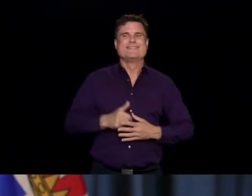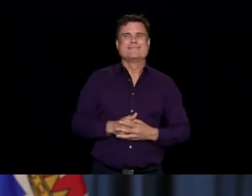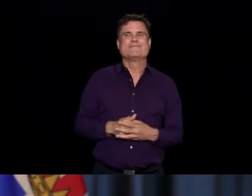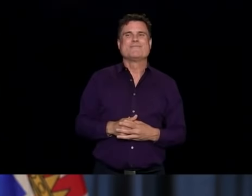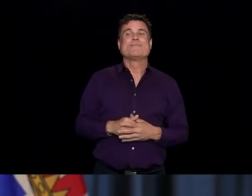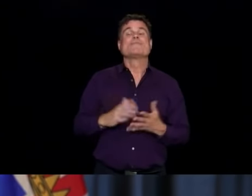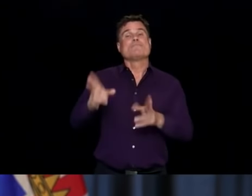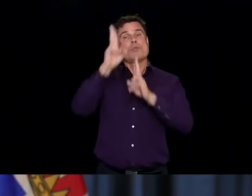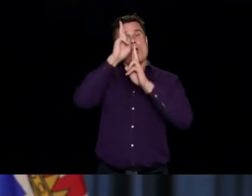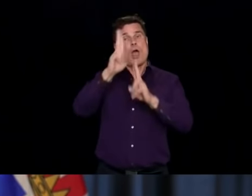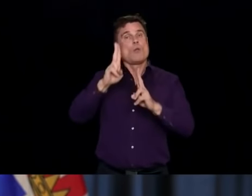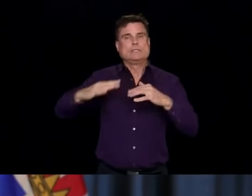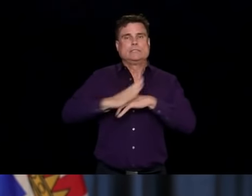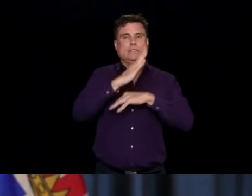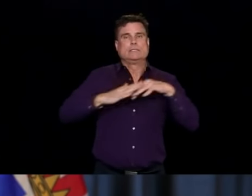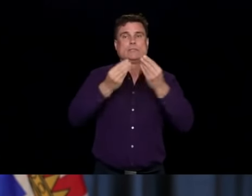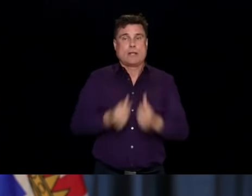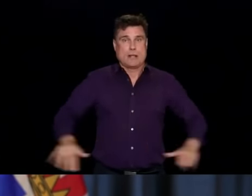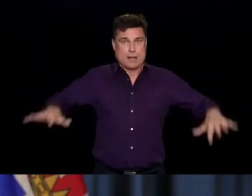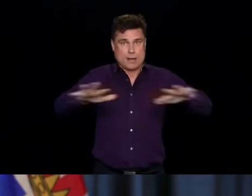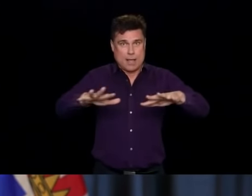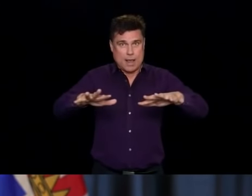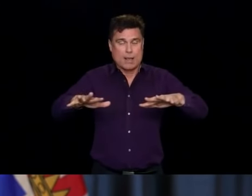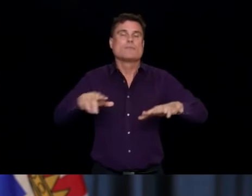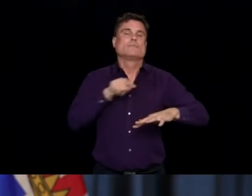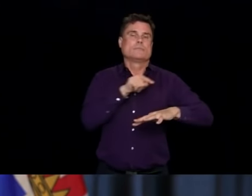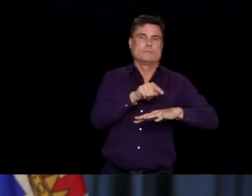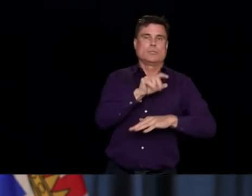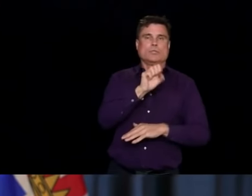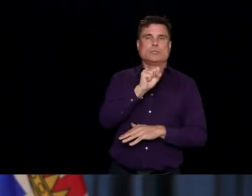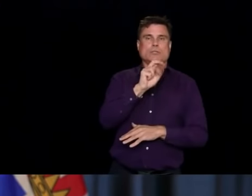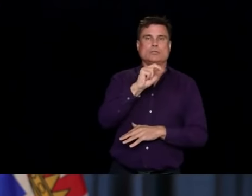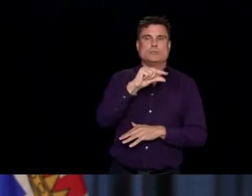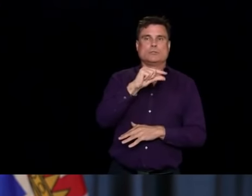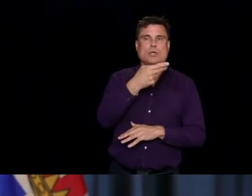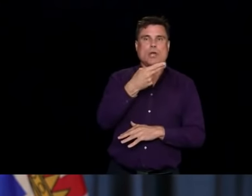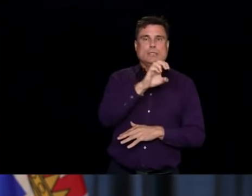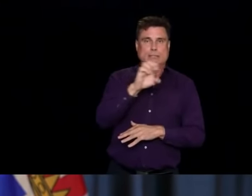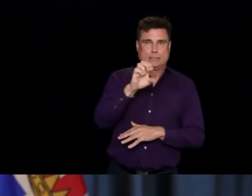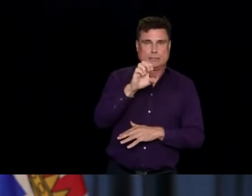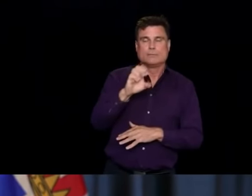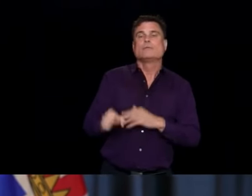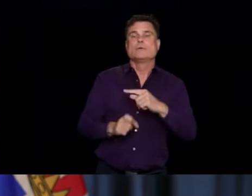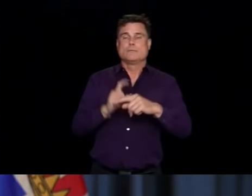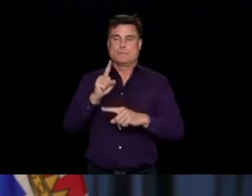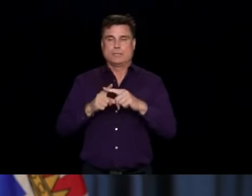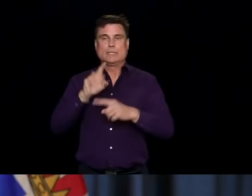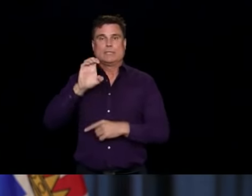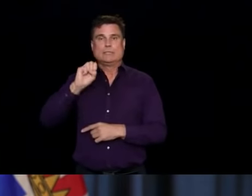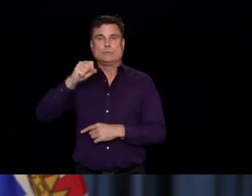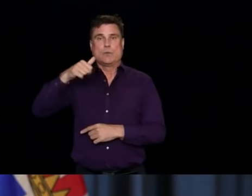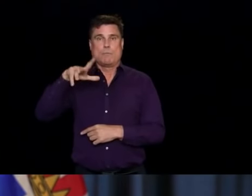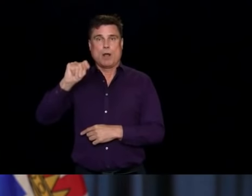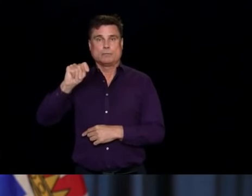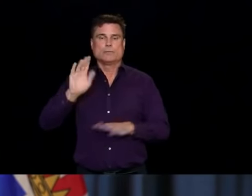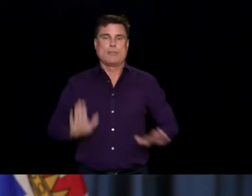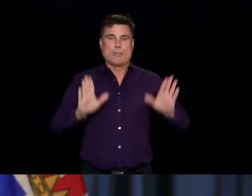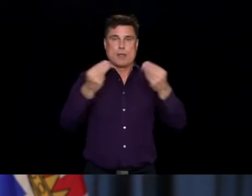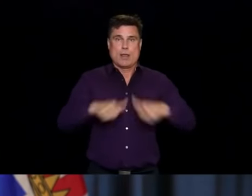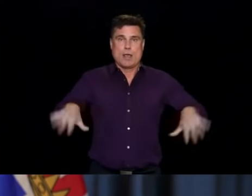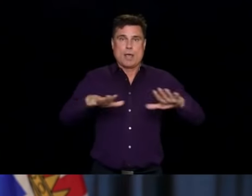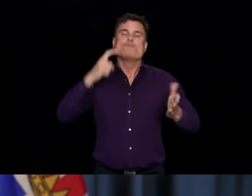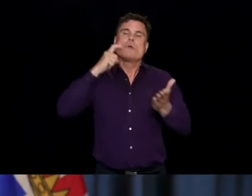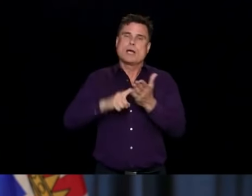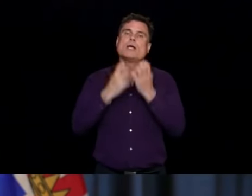of the Lekwungen-speaking people of the Songhees and the Esquimalt First Nations. Tomorrow, Tuesday and Wednesday,